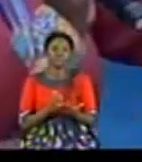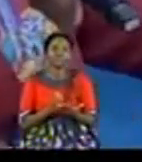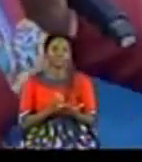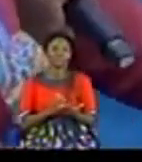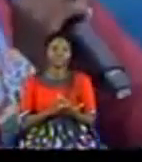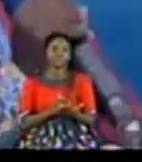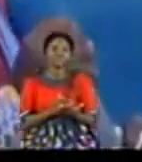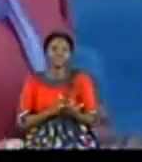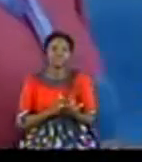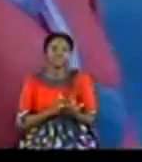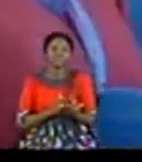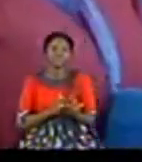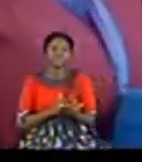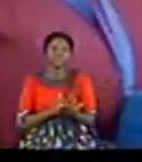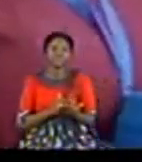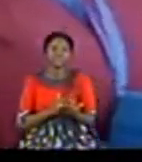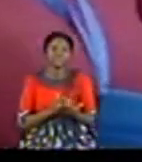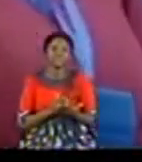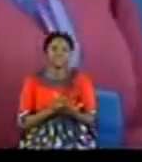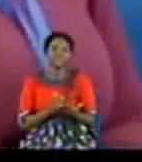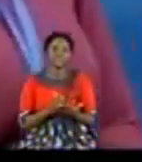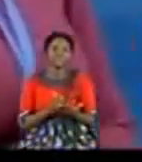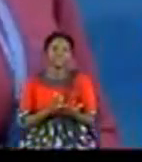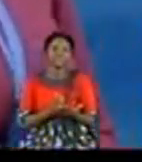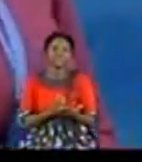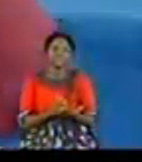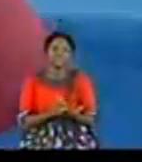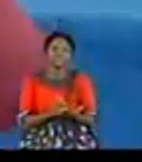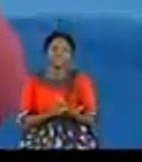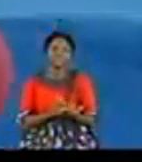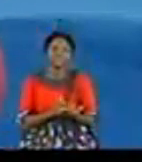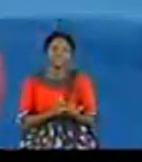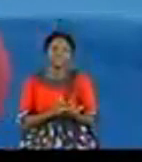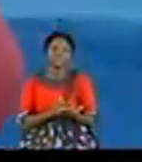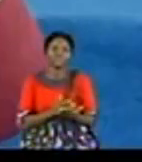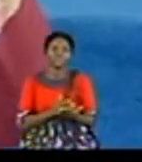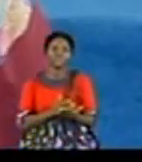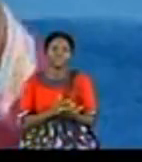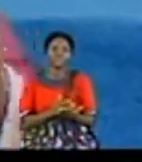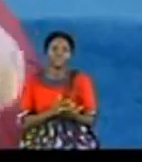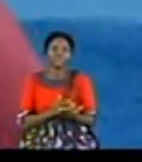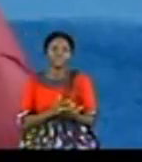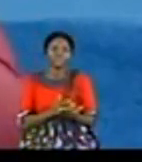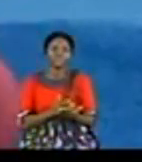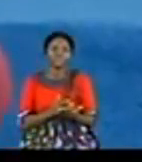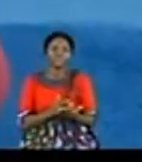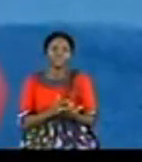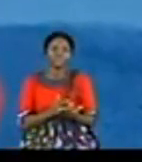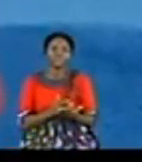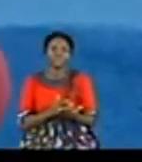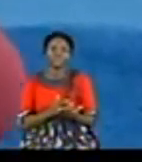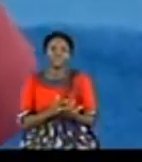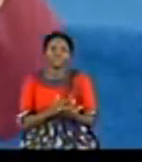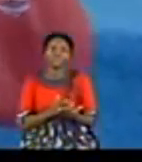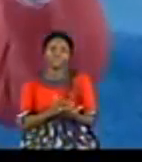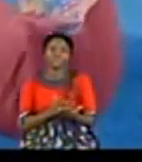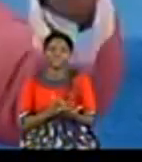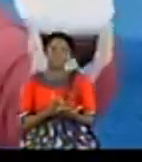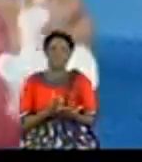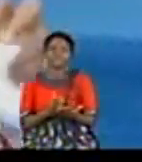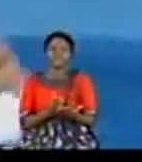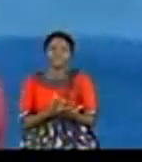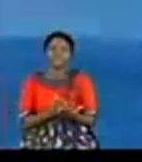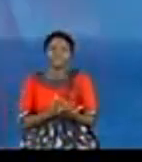Him We Lift Your Name on High glory to